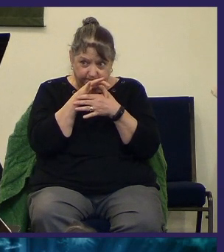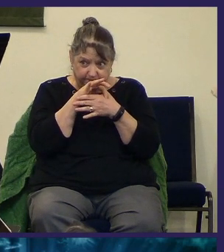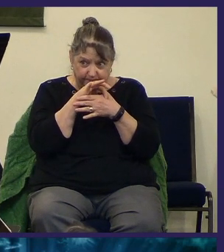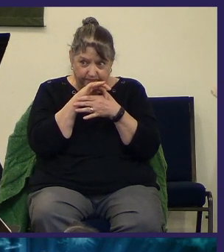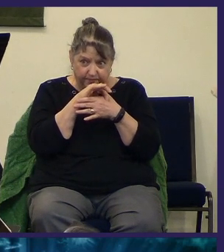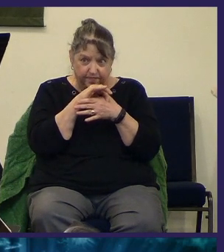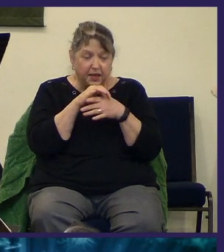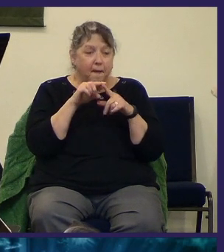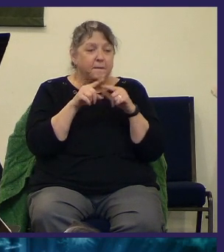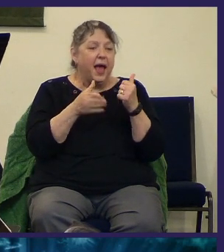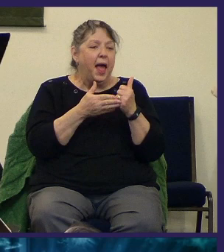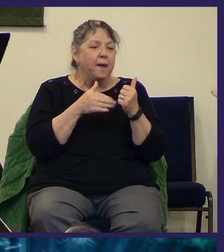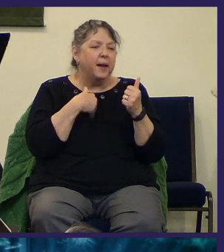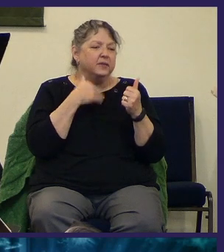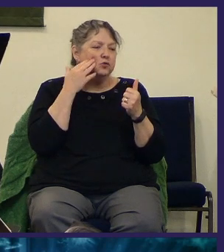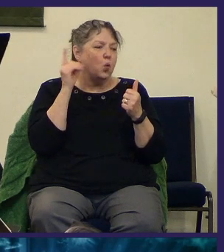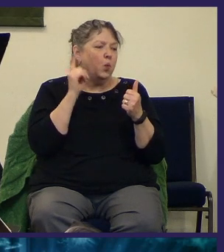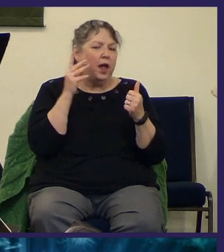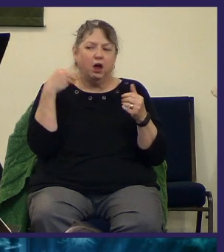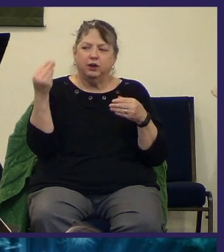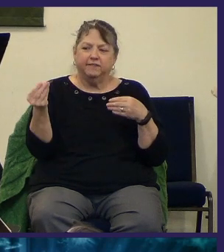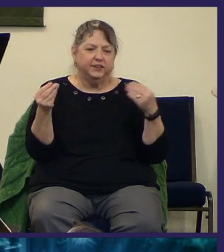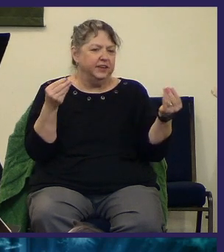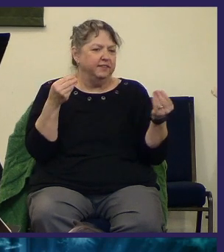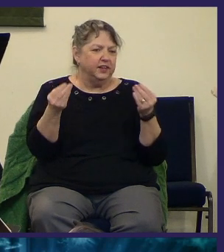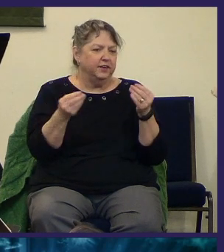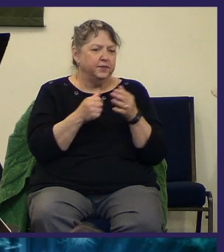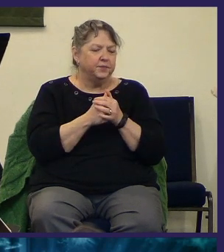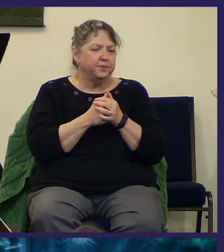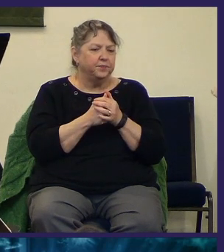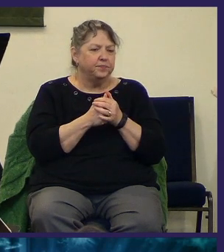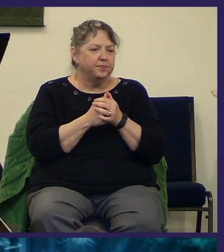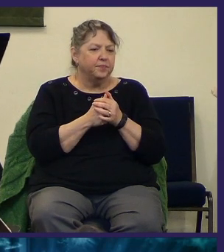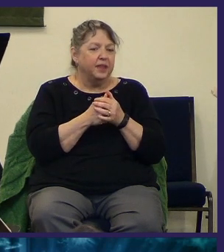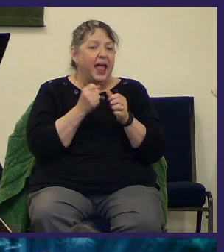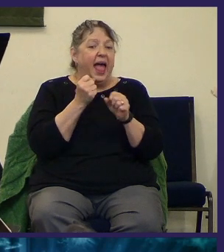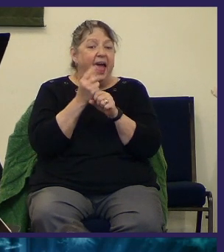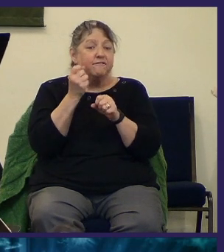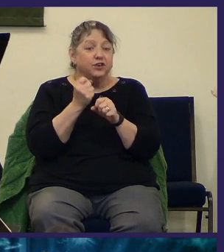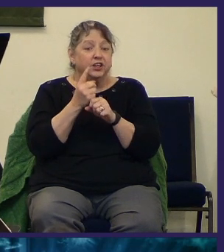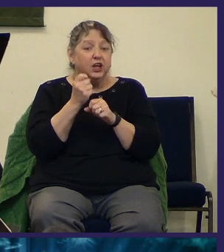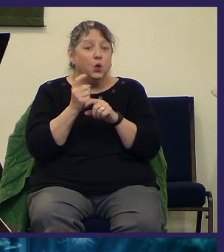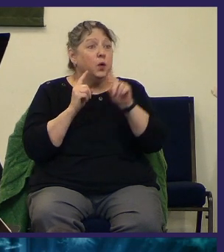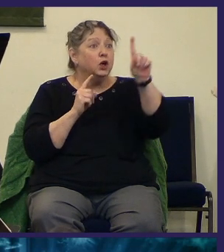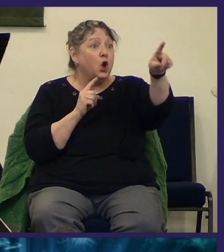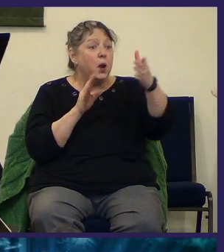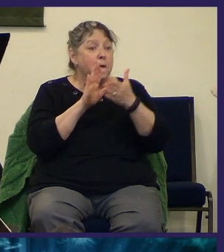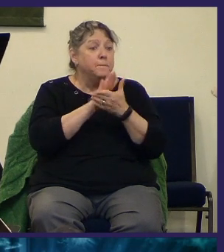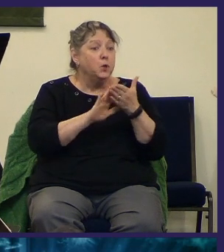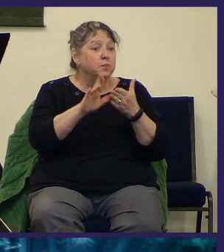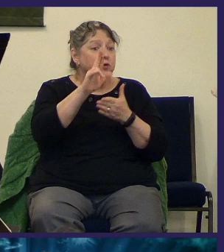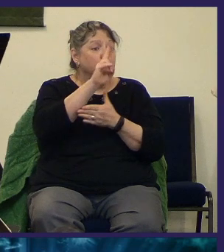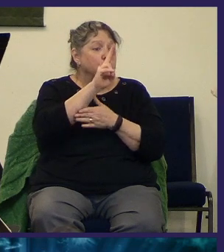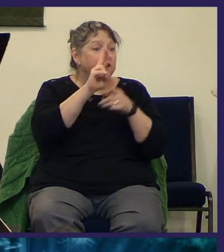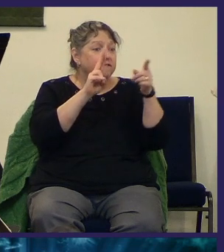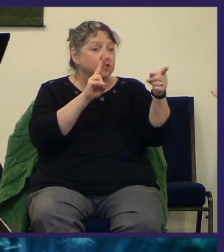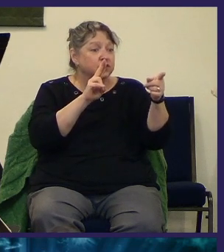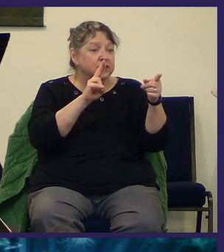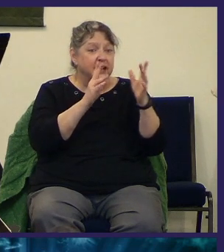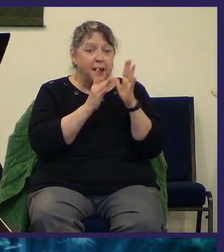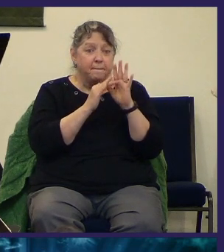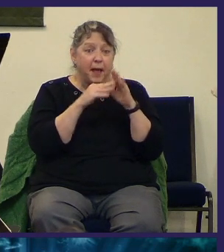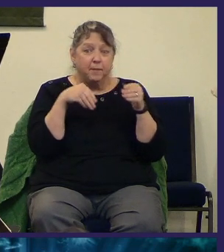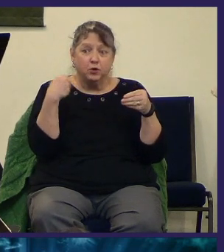distribution purposes once a year we go down to bloomsburg university and do a bible blitz we're not